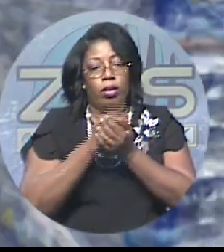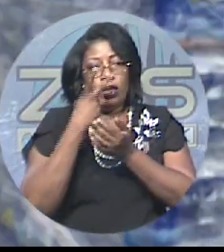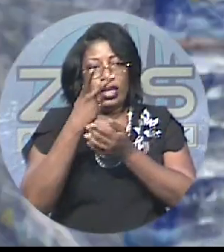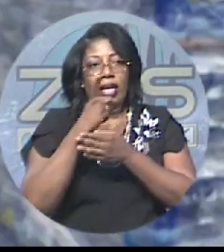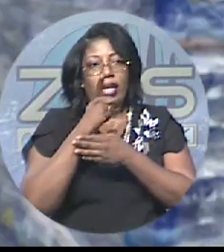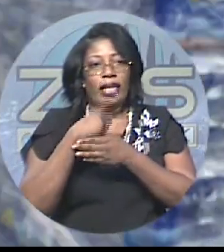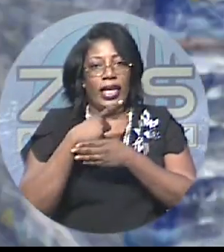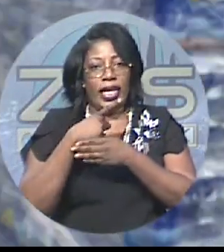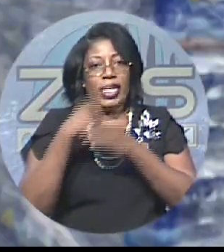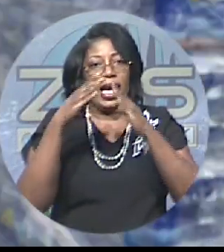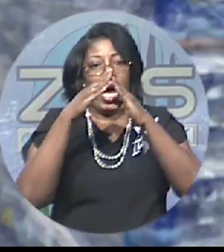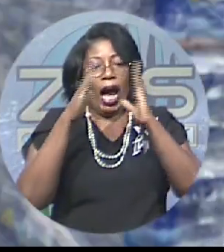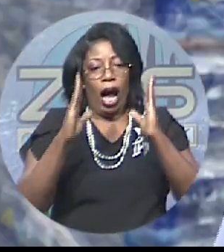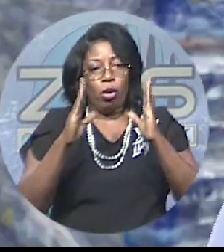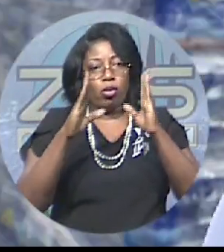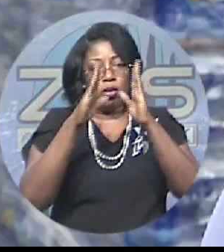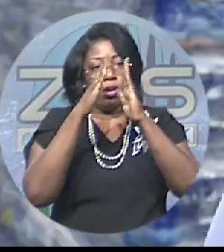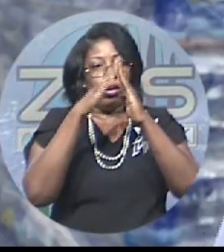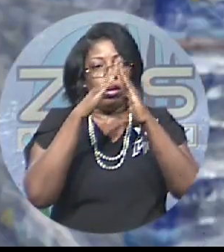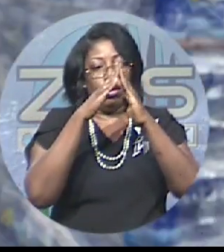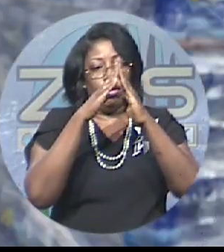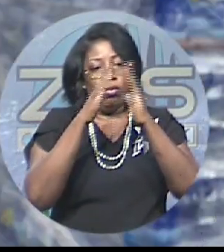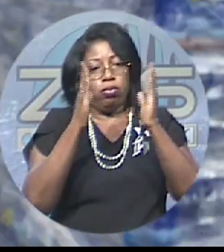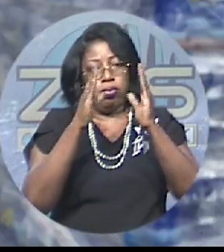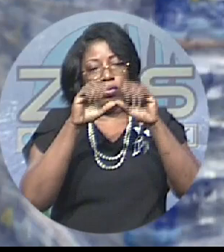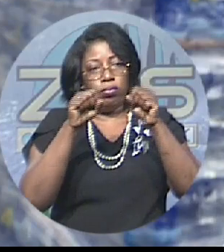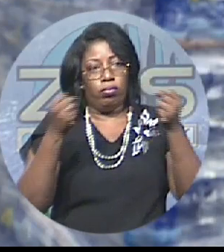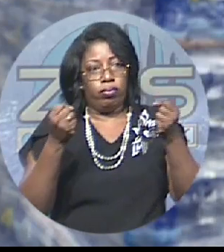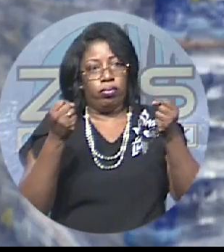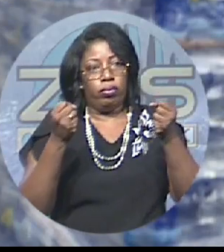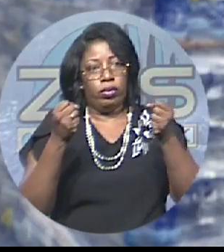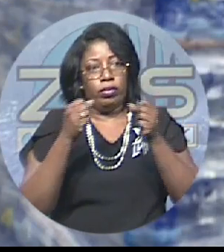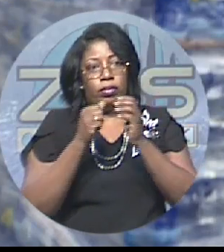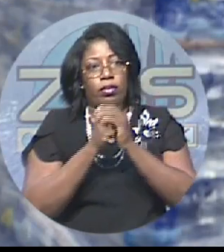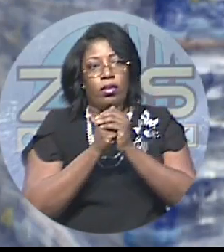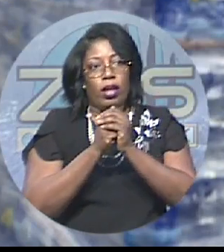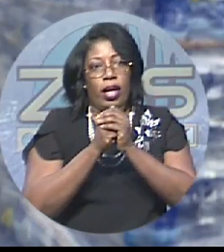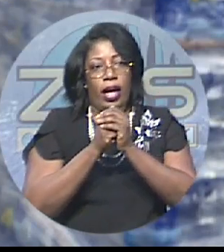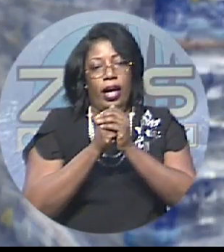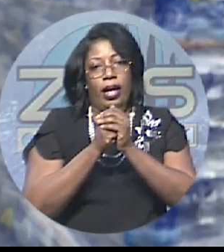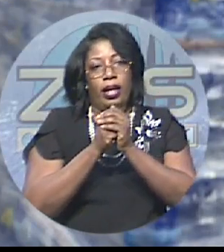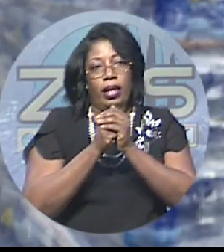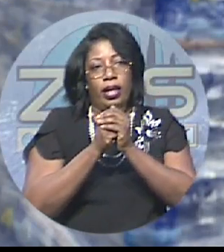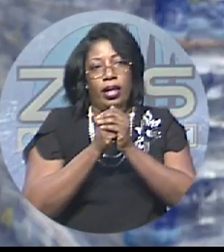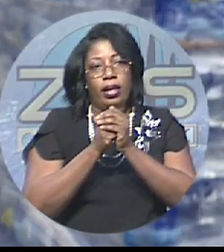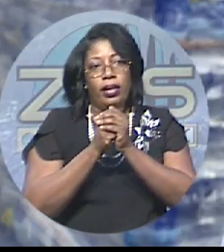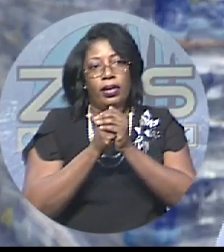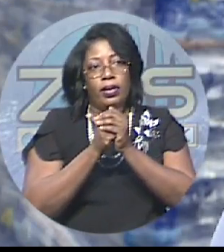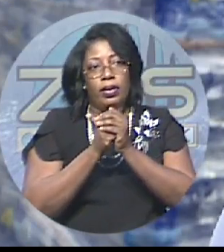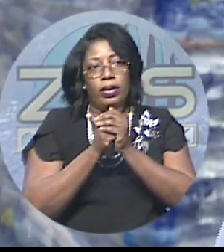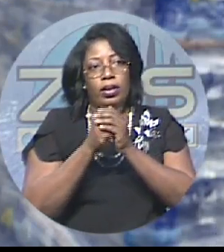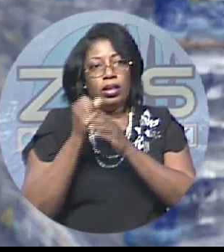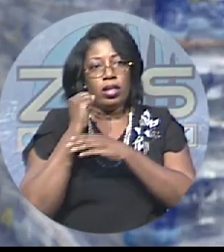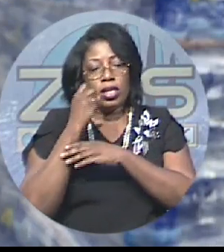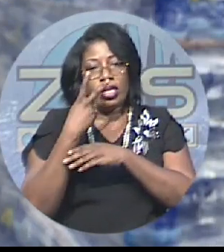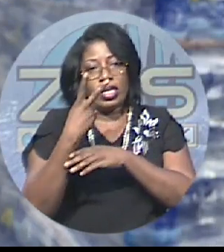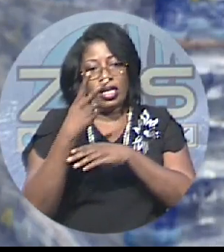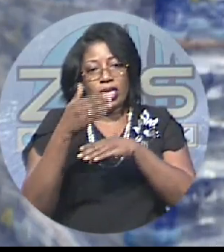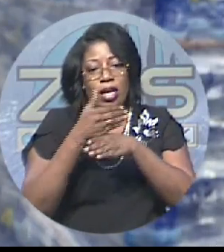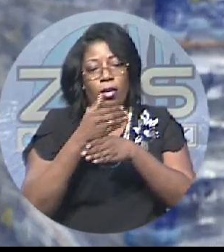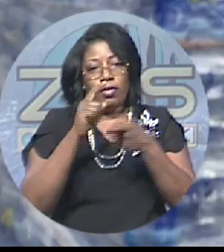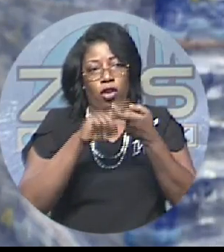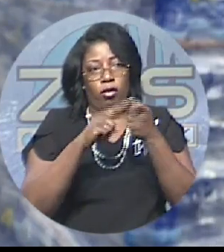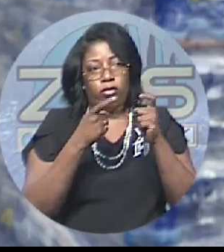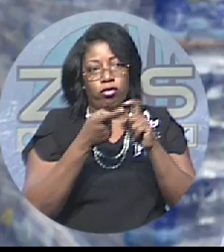house split in half. And the china closet is standing, but the house is in half. See some of your friends,